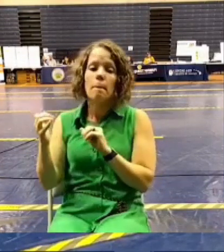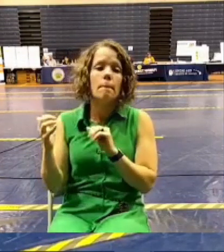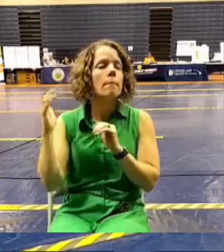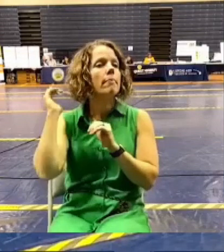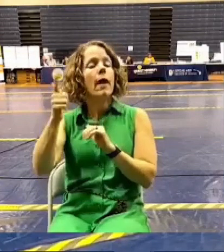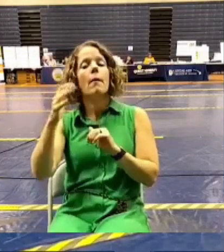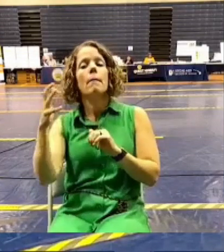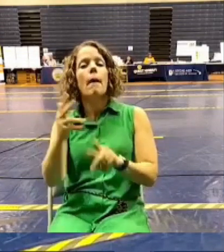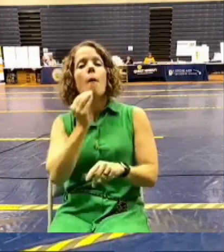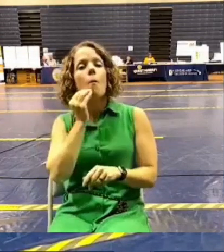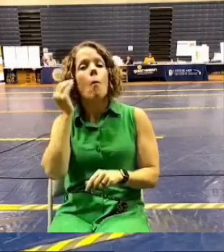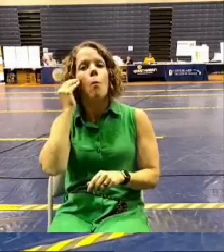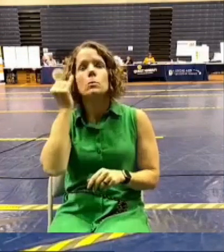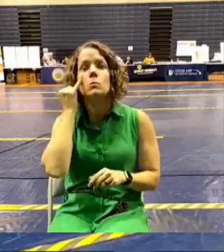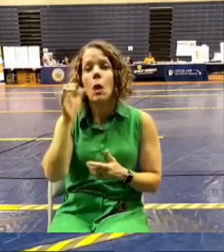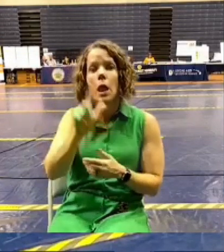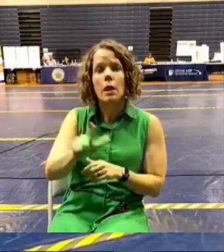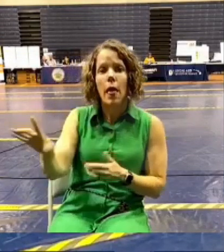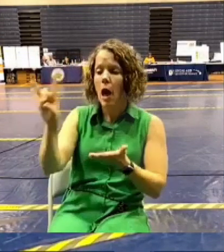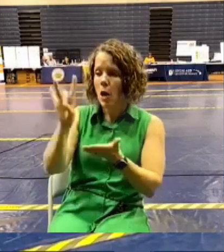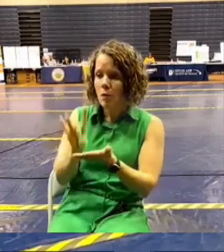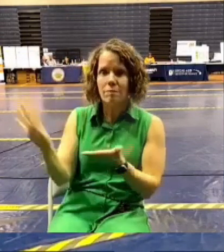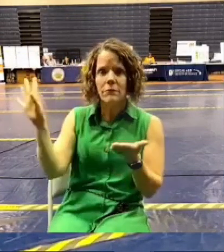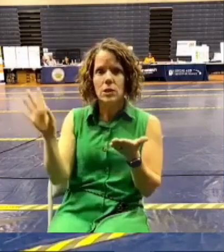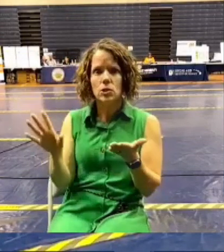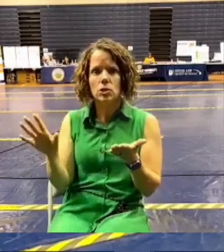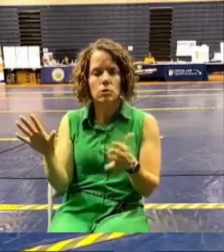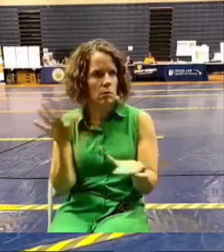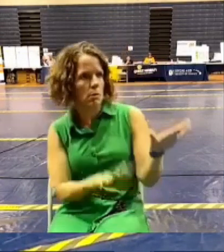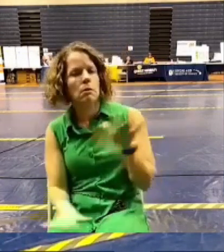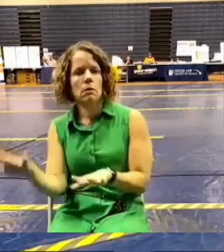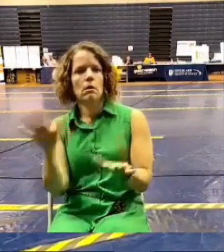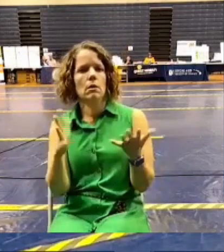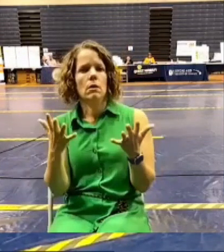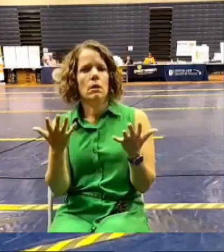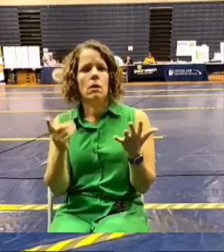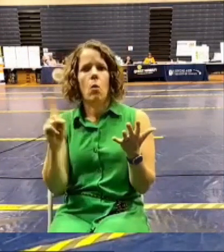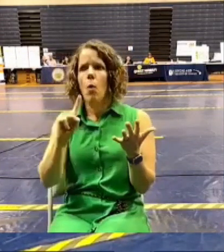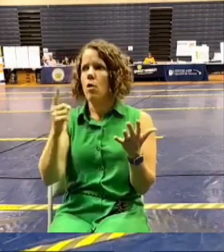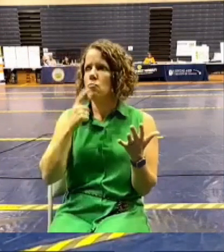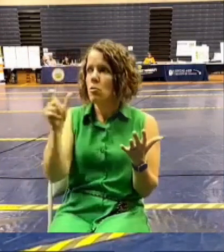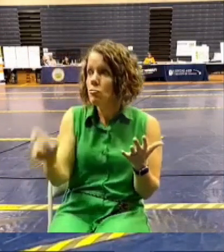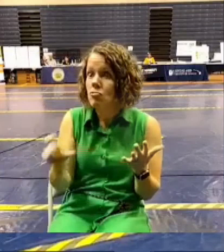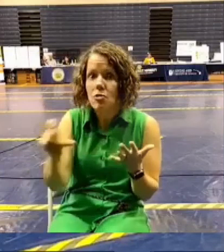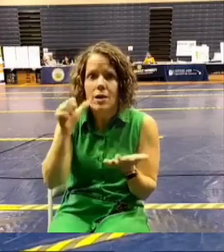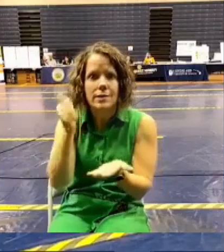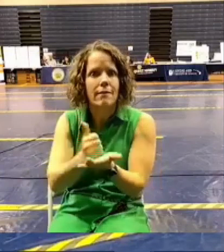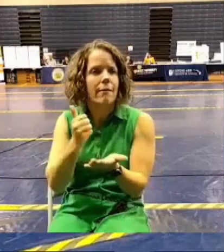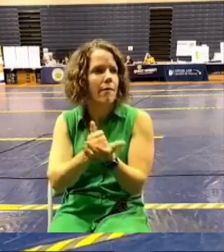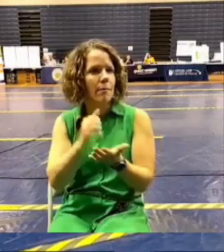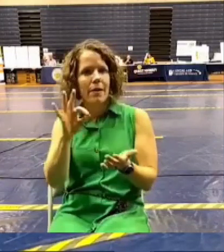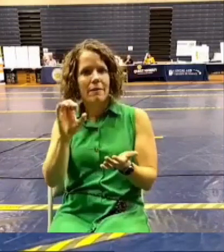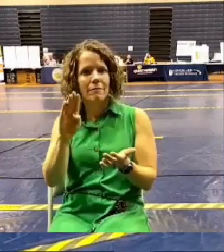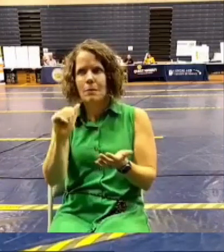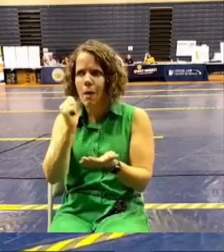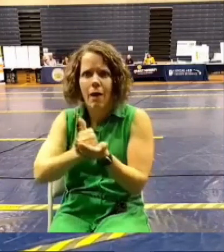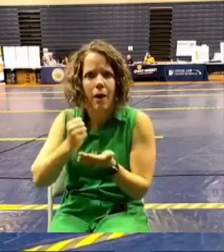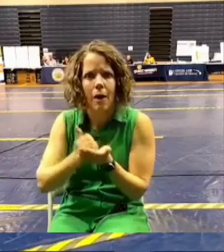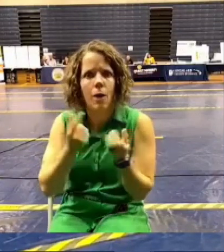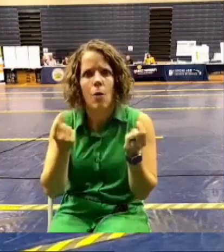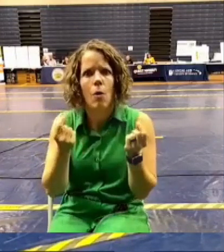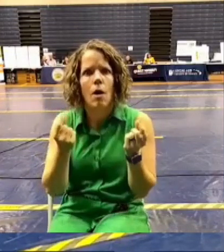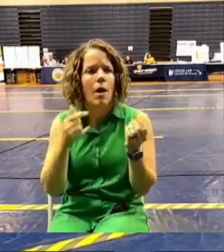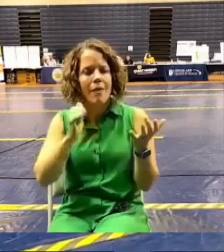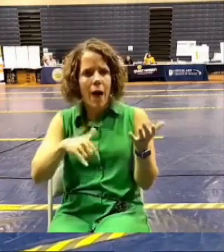home, the landlord give them an eviction notice, and then boom, they don't belong to any one program. It's not in this focus point, but it is on